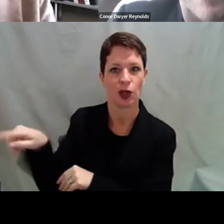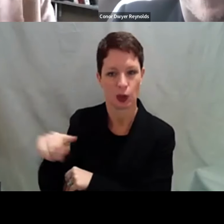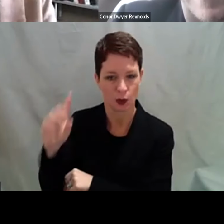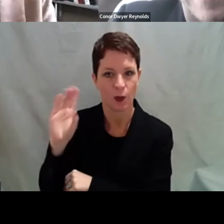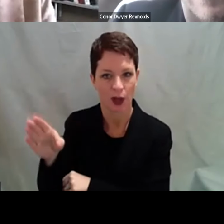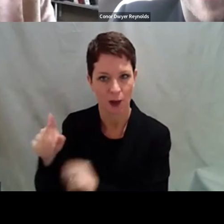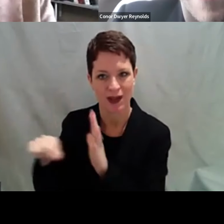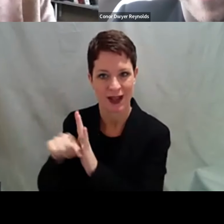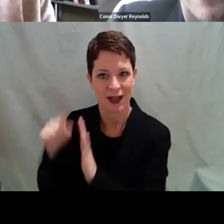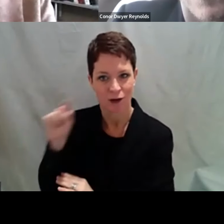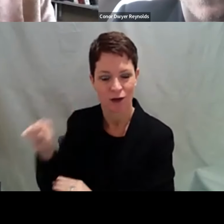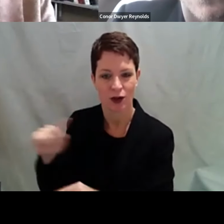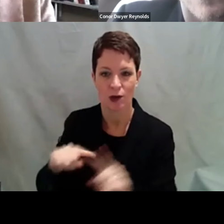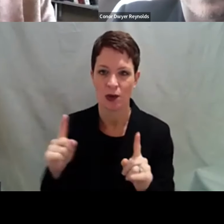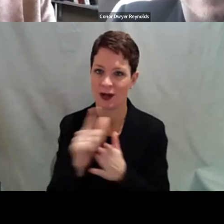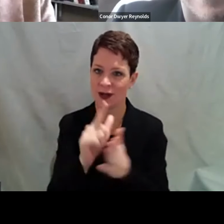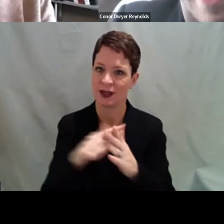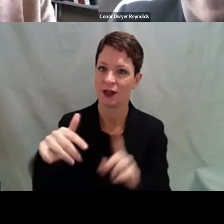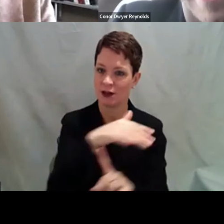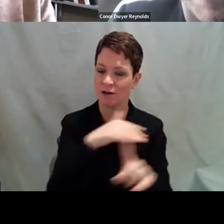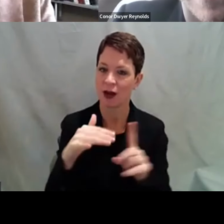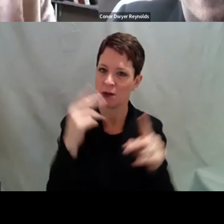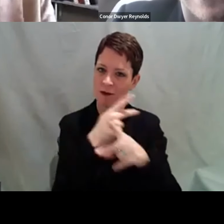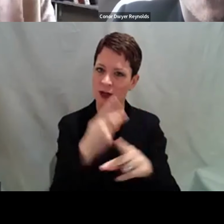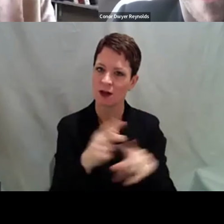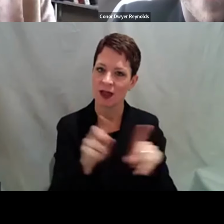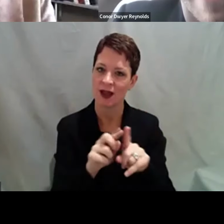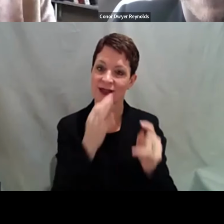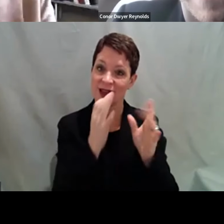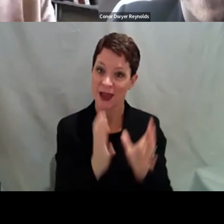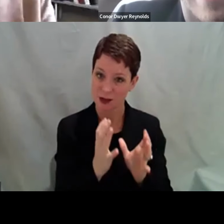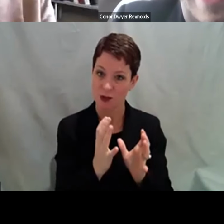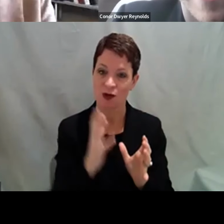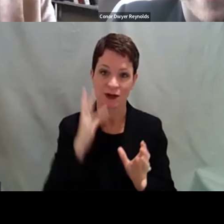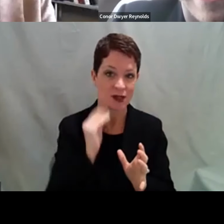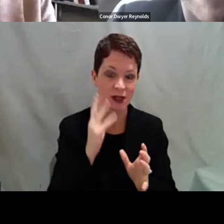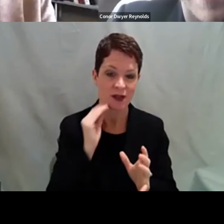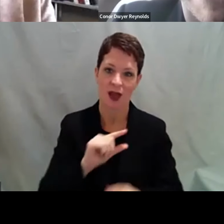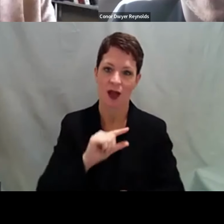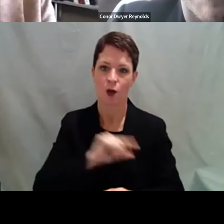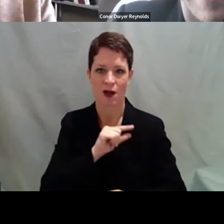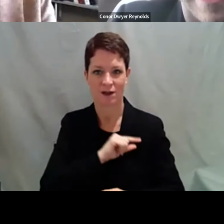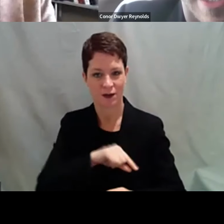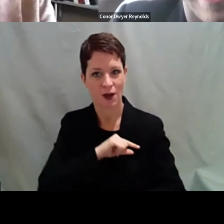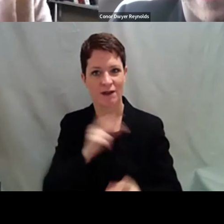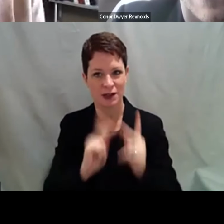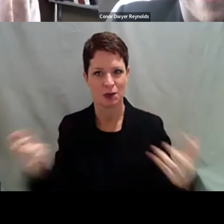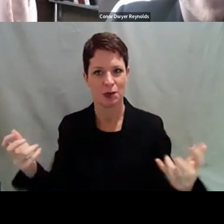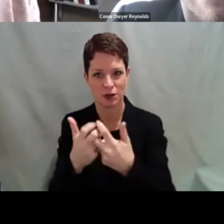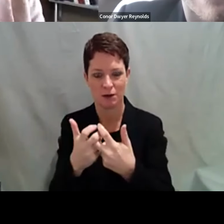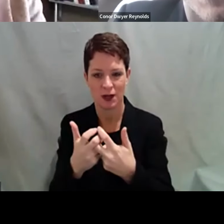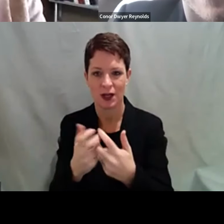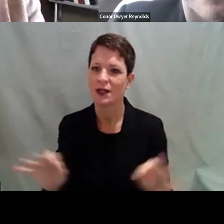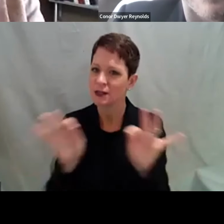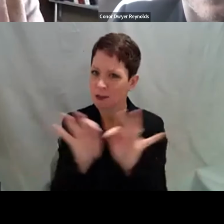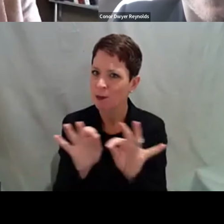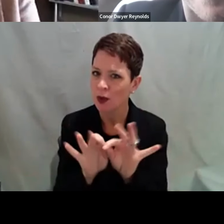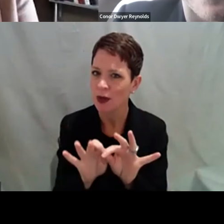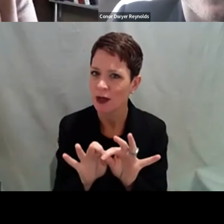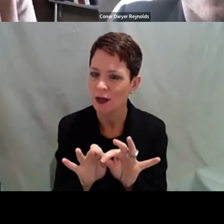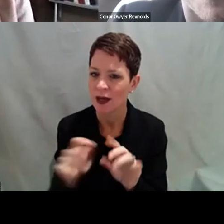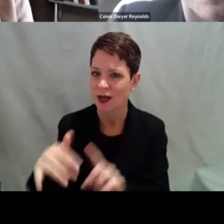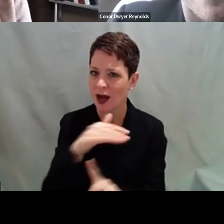ways in the current legal environment to see that as expertise that qualifies people. And it's obviously exceptionally important in the policing context, right? you can